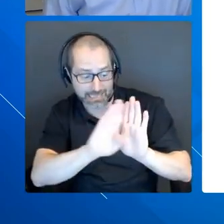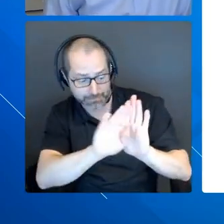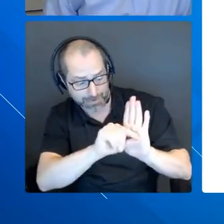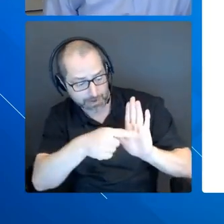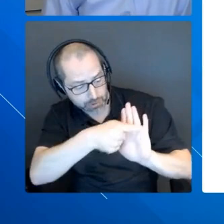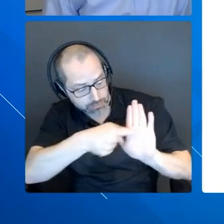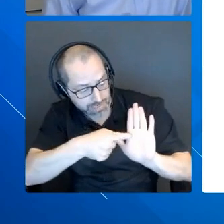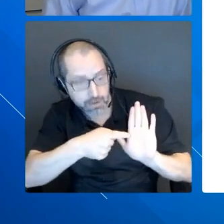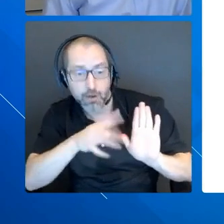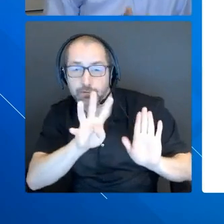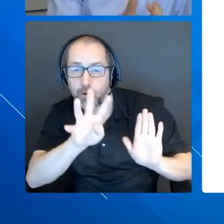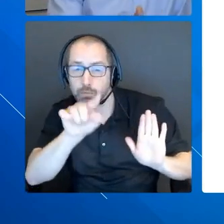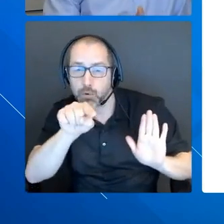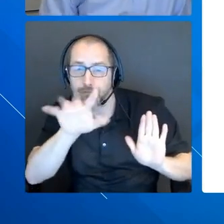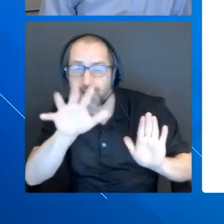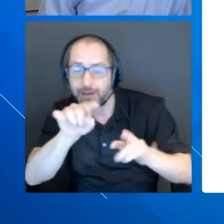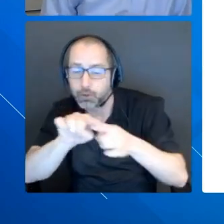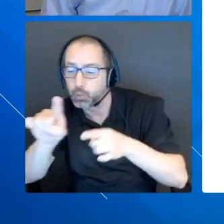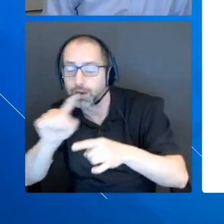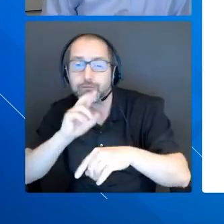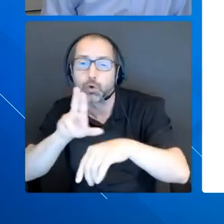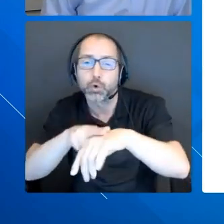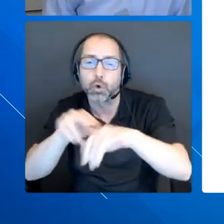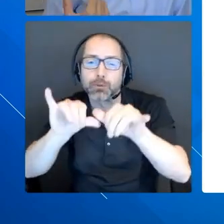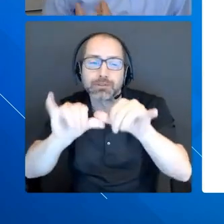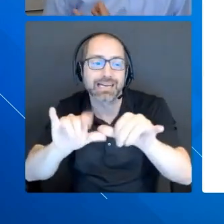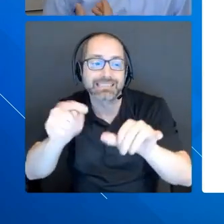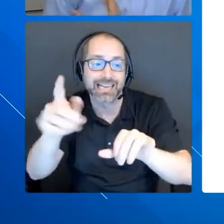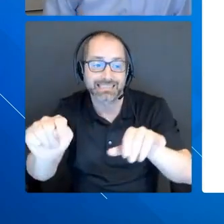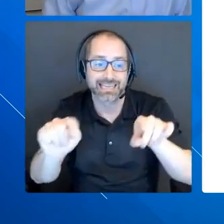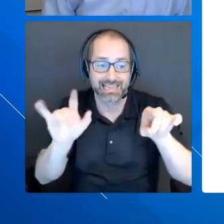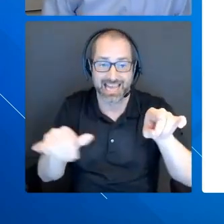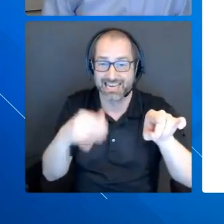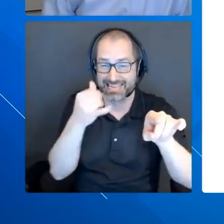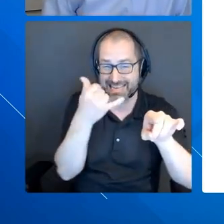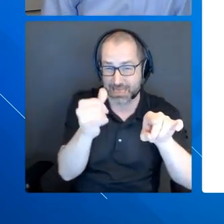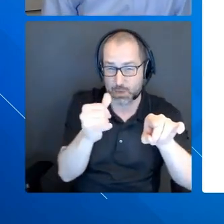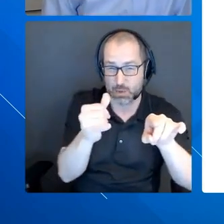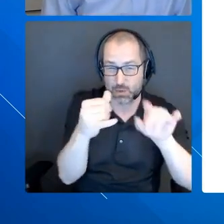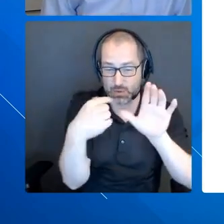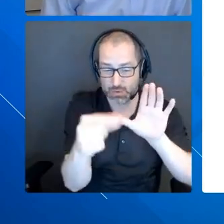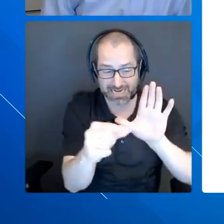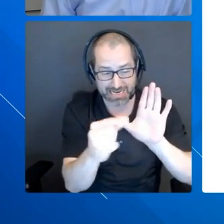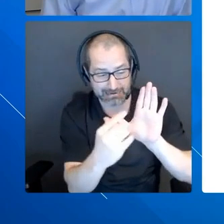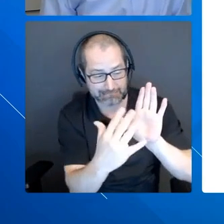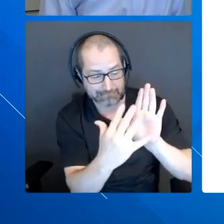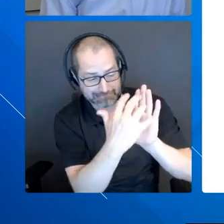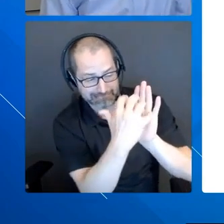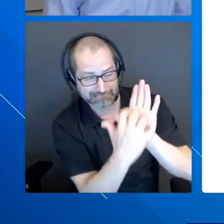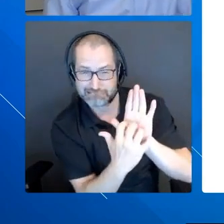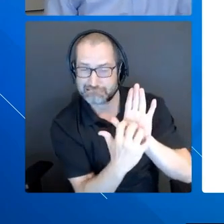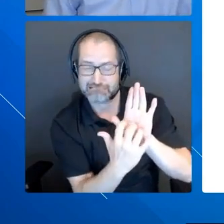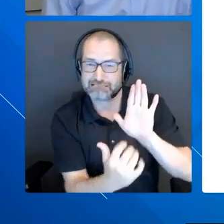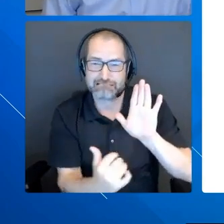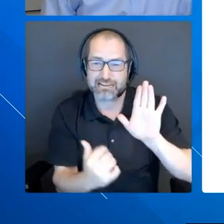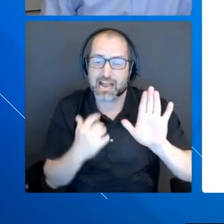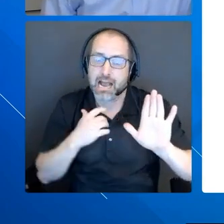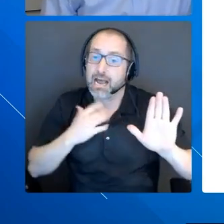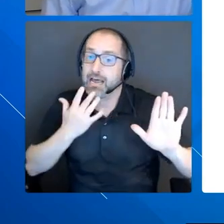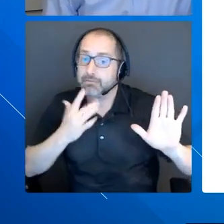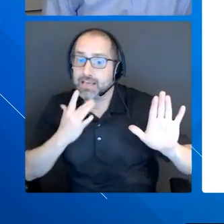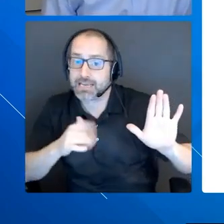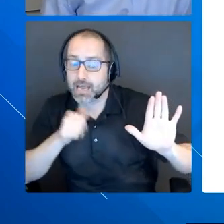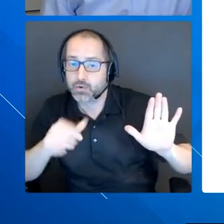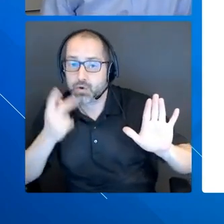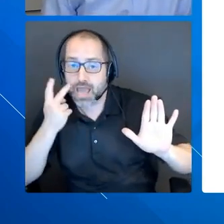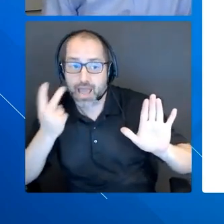to 1 for normal size text. This yellow and green here, I'm lucky, I'm not color vision deficient, I don't have poor vision. I use glasses, although I'm not wearing